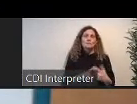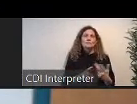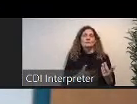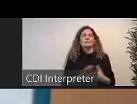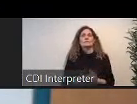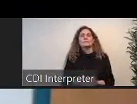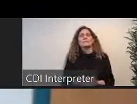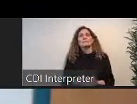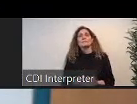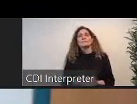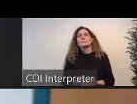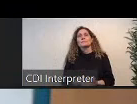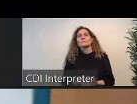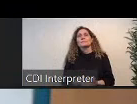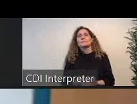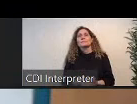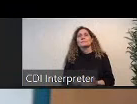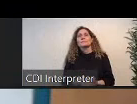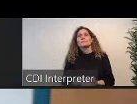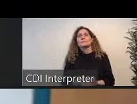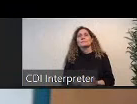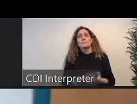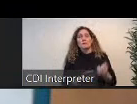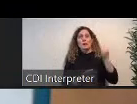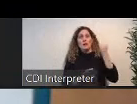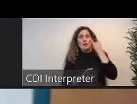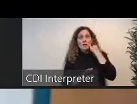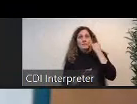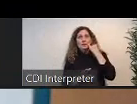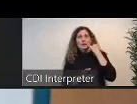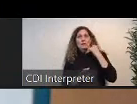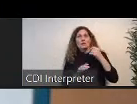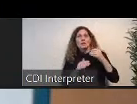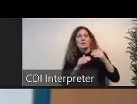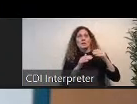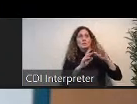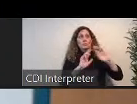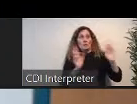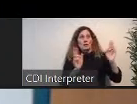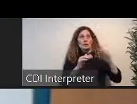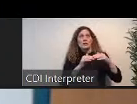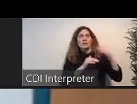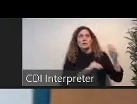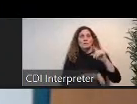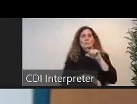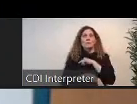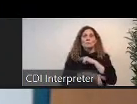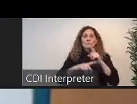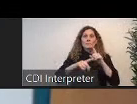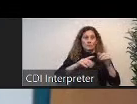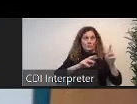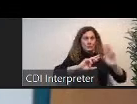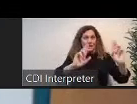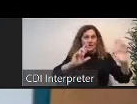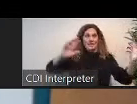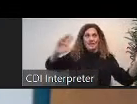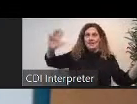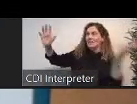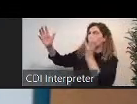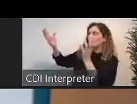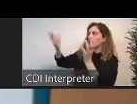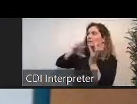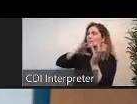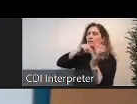the availability of vaccine, we would anticipate and expect a resultant frustration, mistrust,